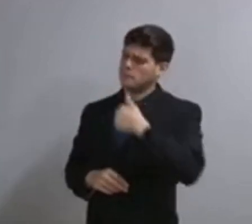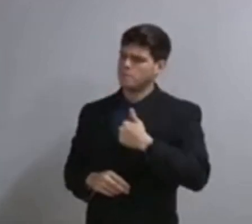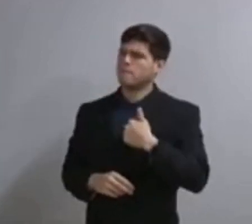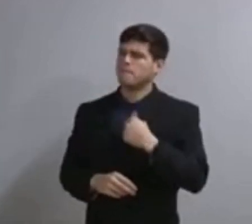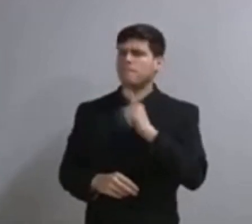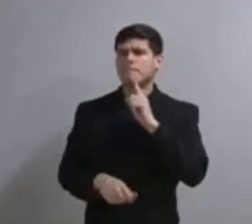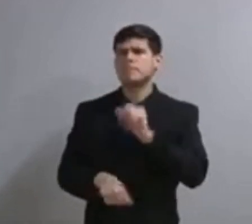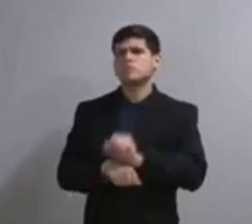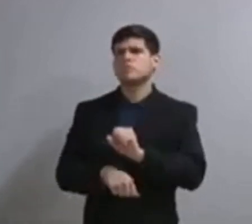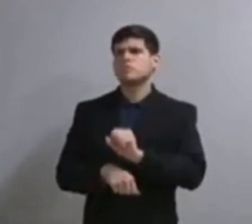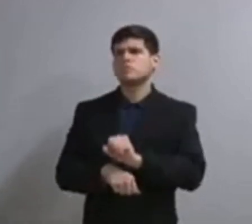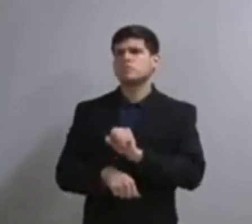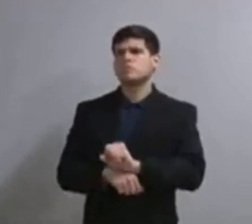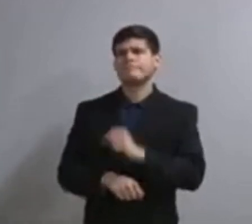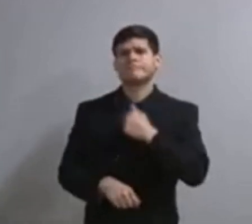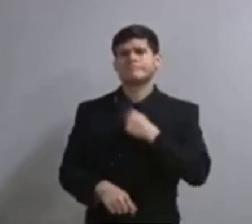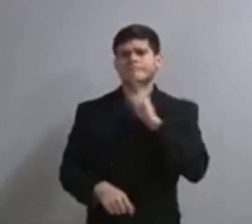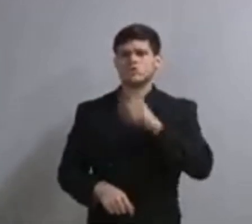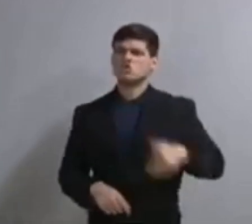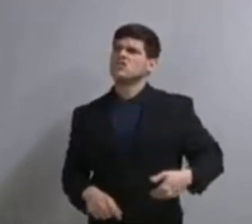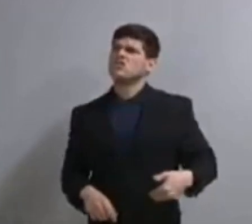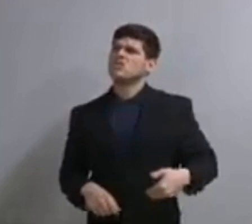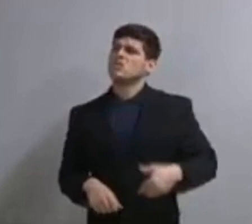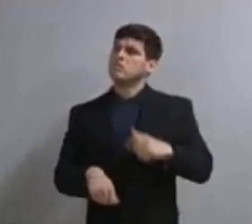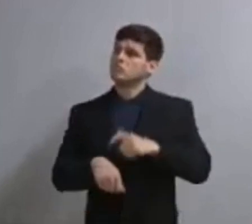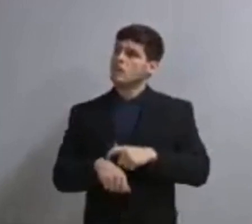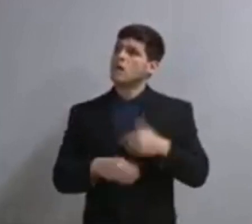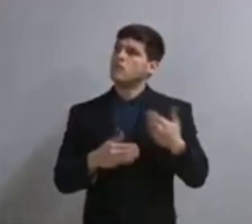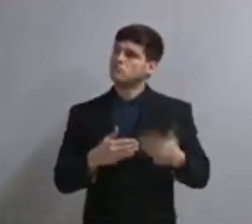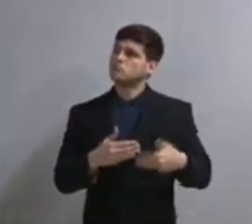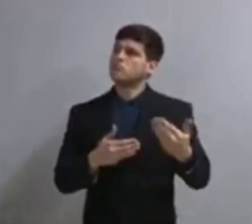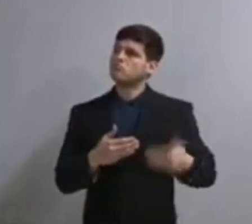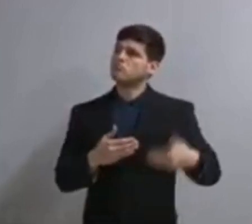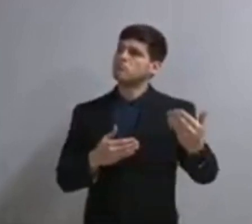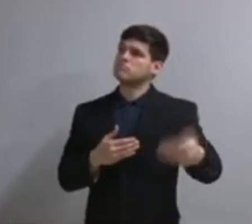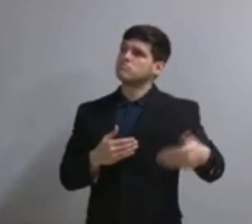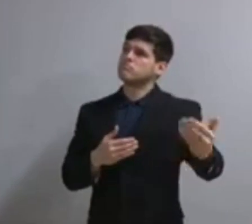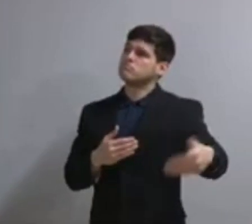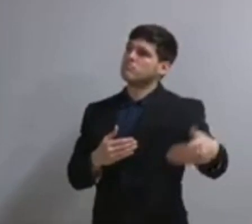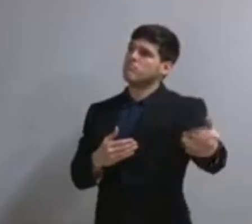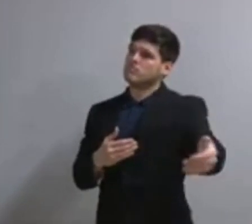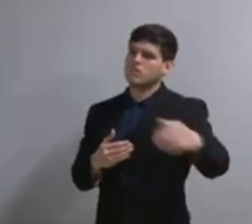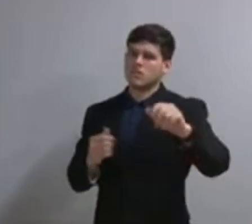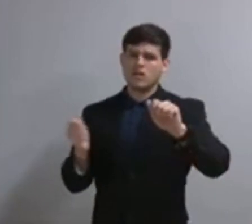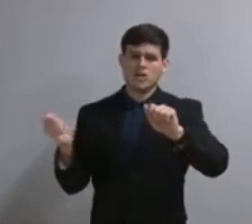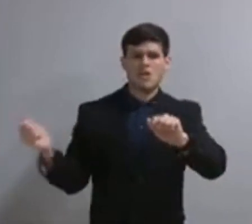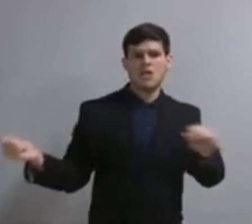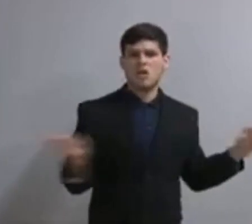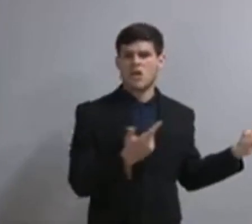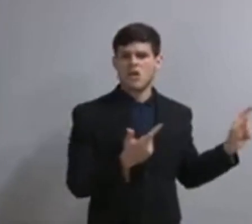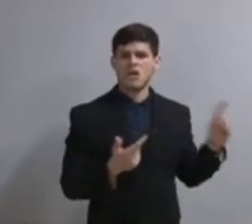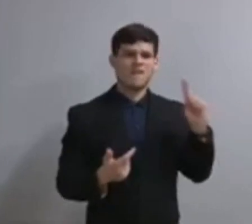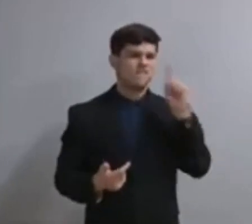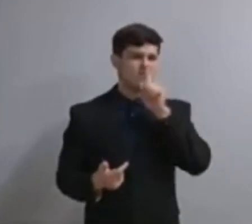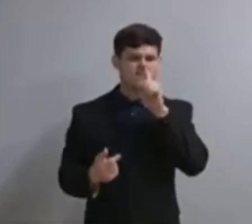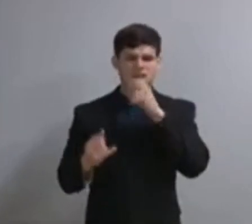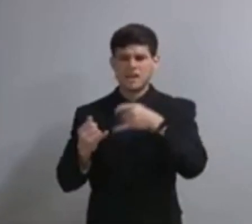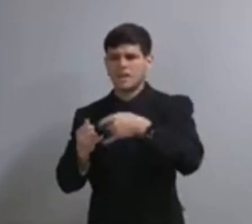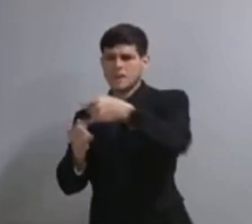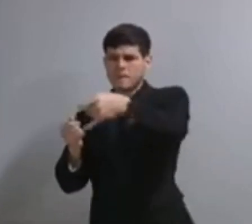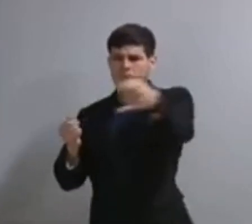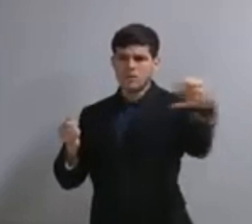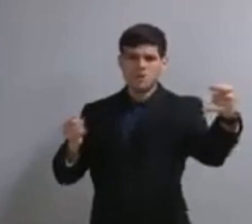sure that as time goes on, all these artificial borders separating us